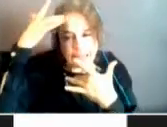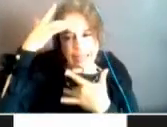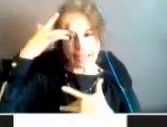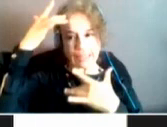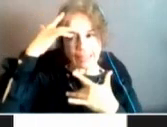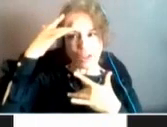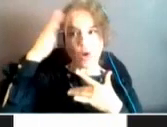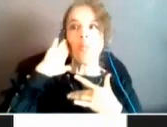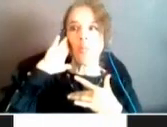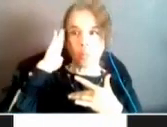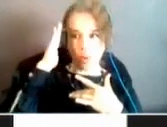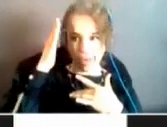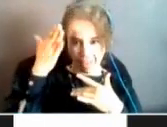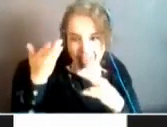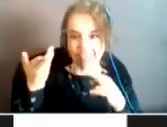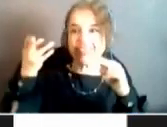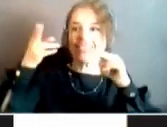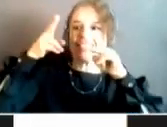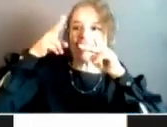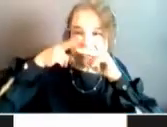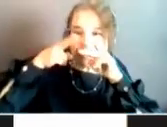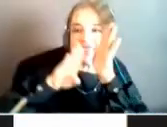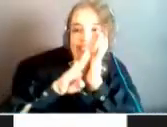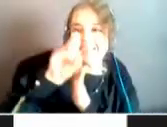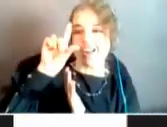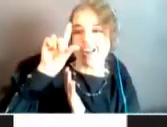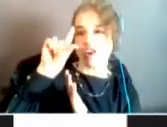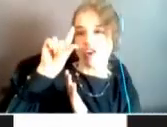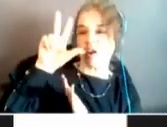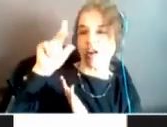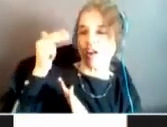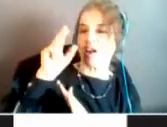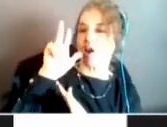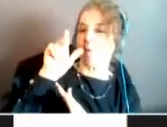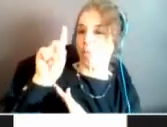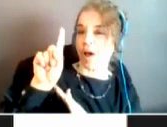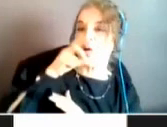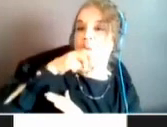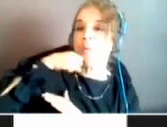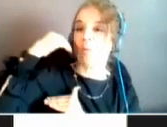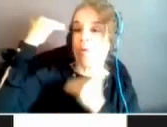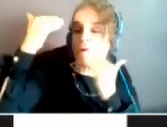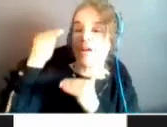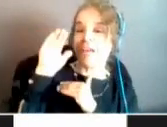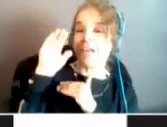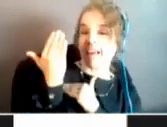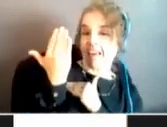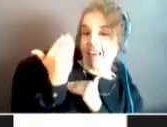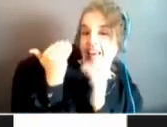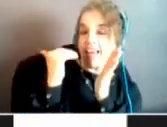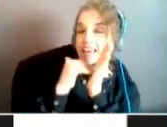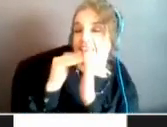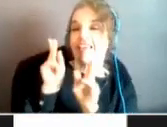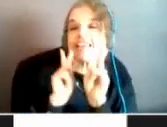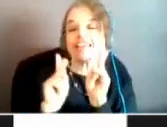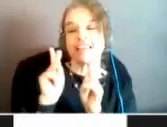in the next 20 years. You know, it's estimated by 2030, 1 in 5 older adults, over 15 million persons, will